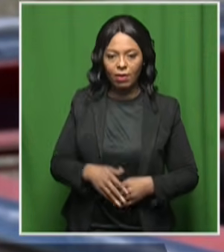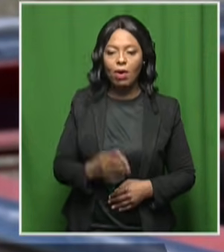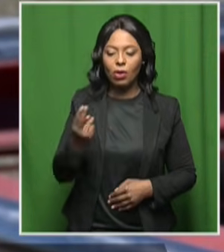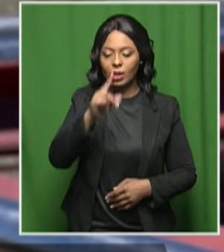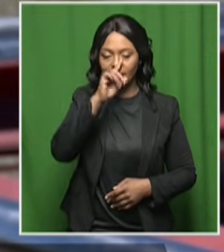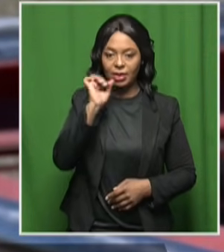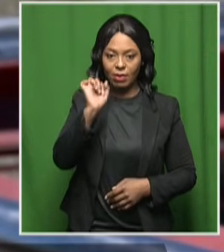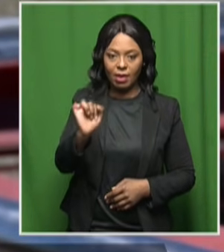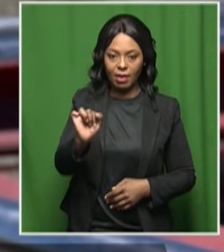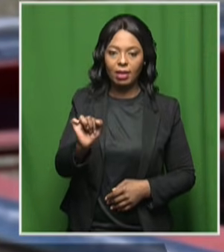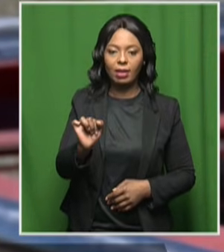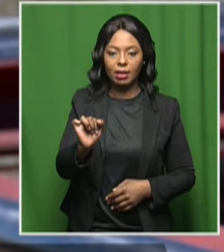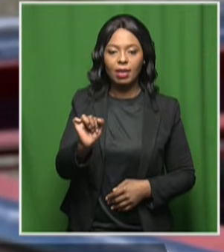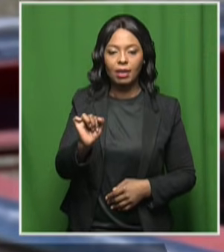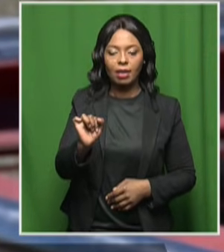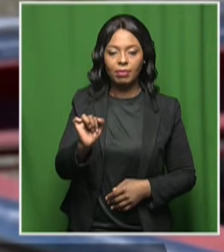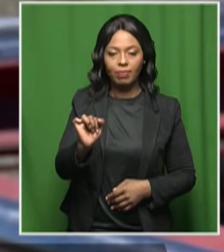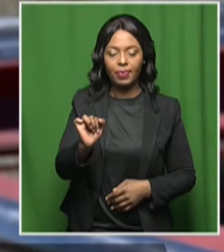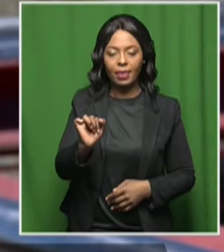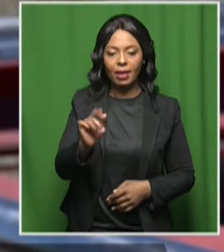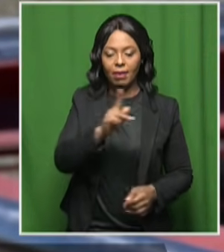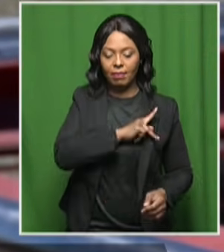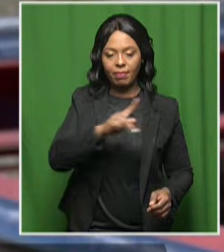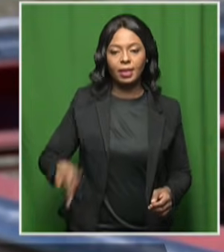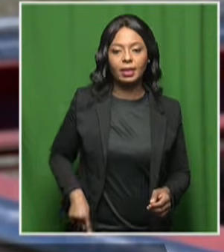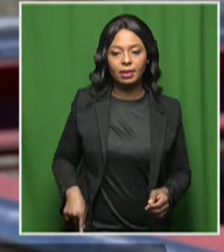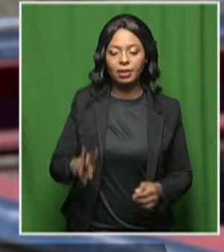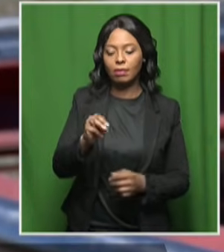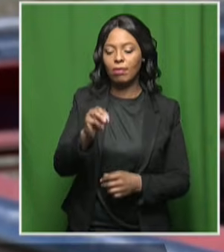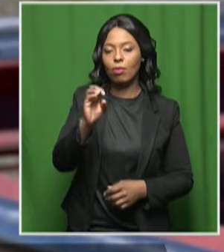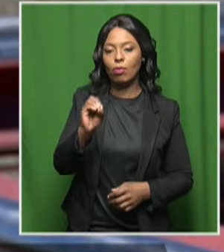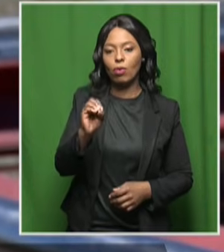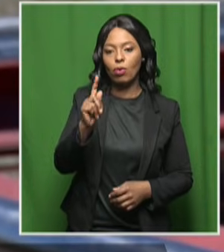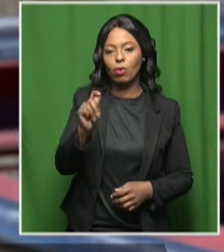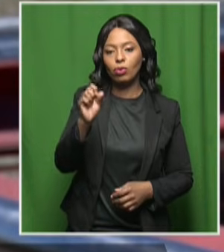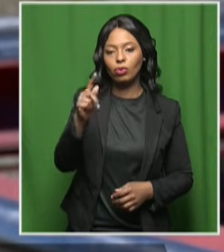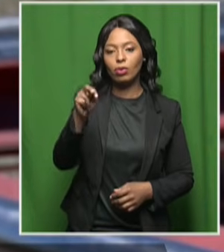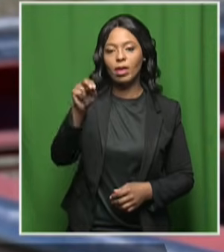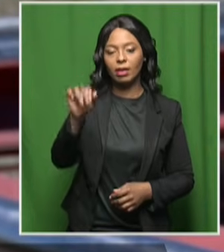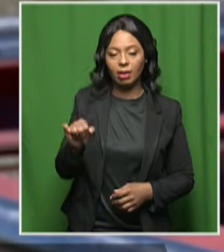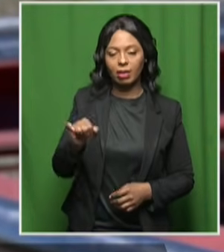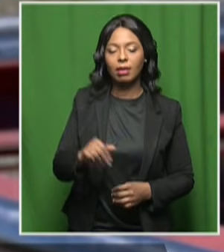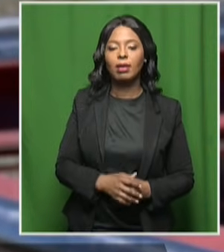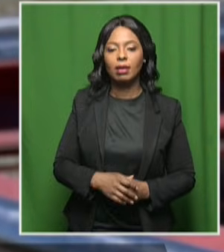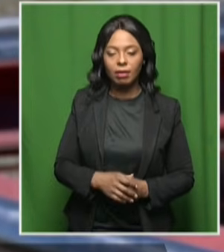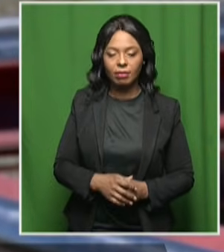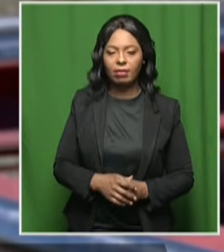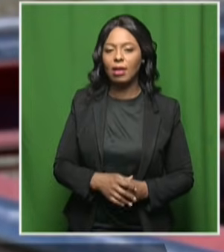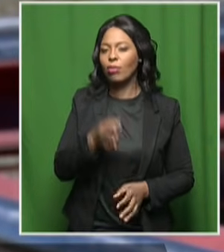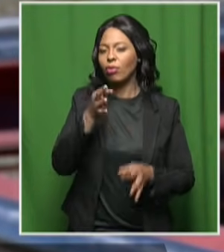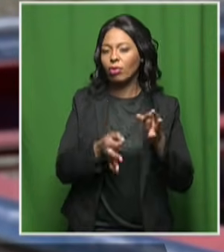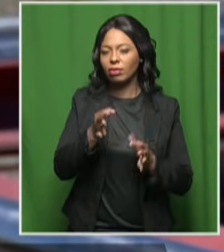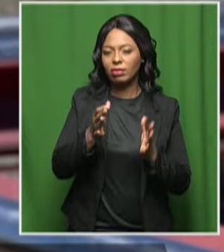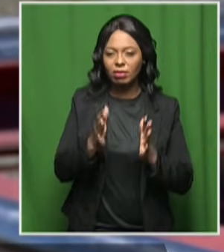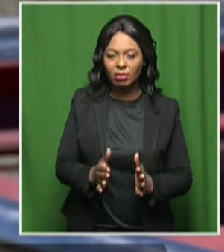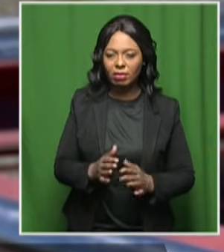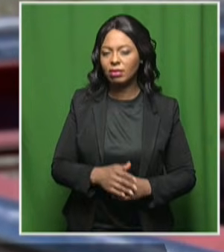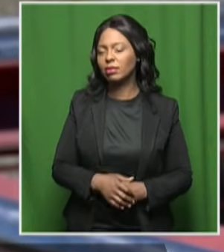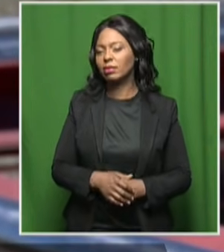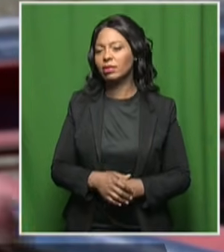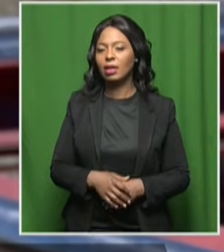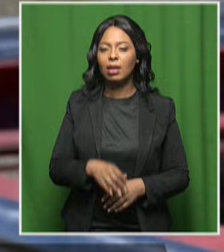in this year, Prince Motswana. Also, I did the tour for her. Yes, I have guided many politicians, all right, many